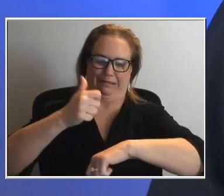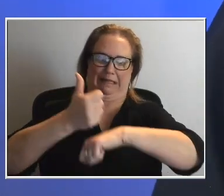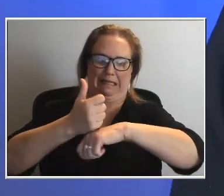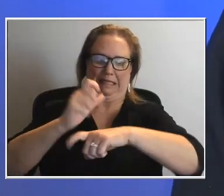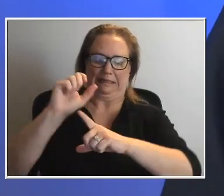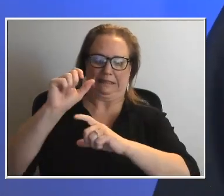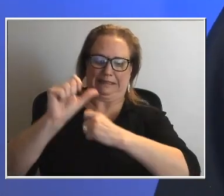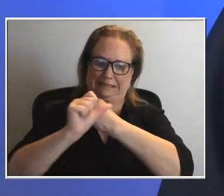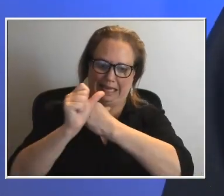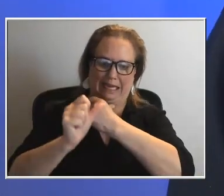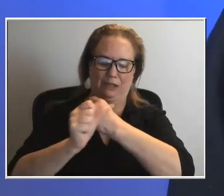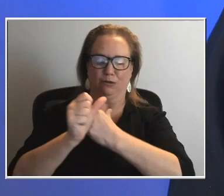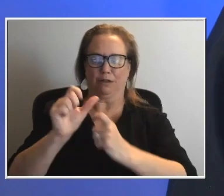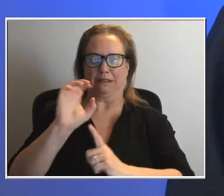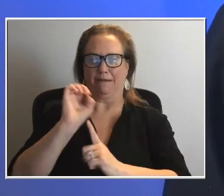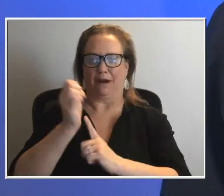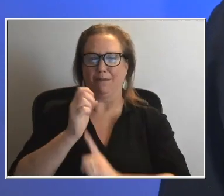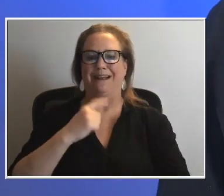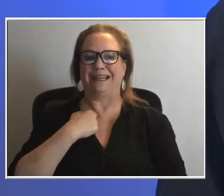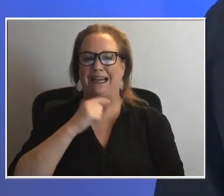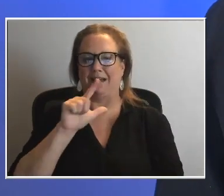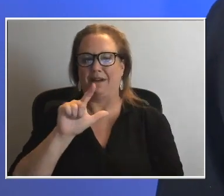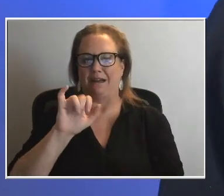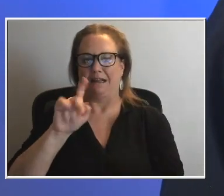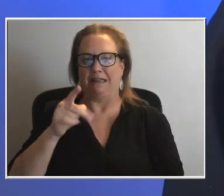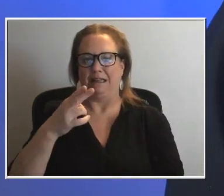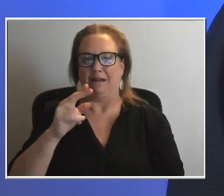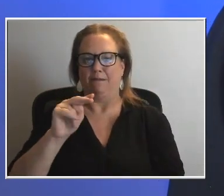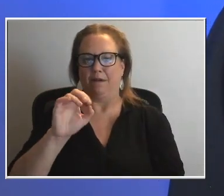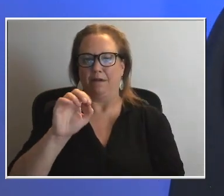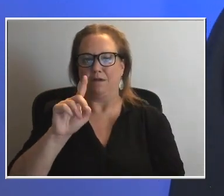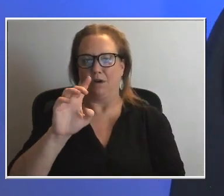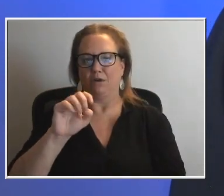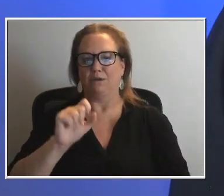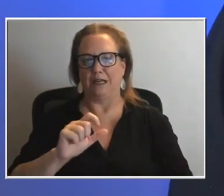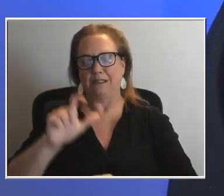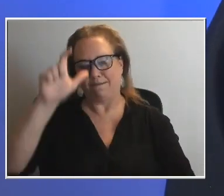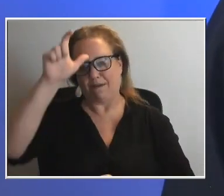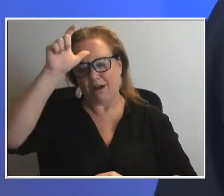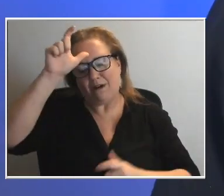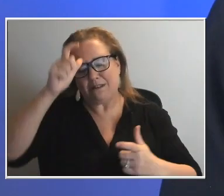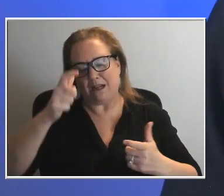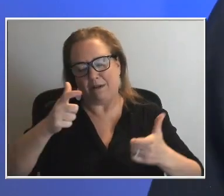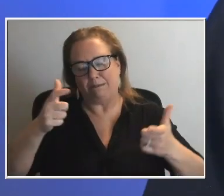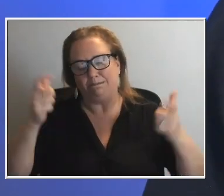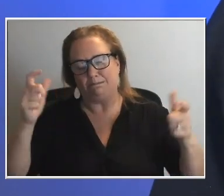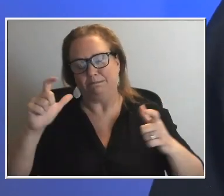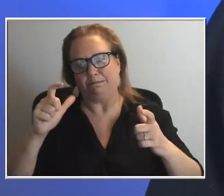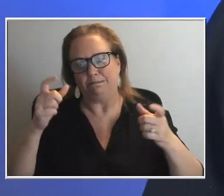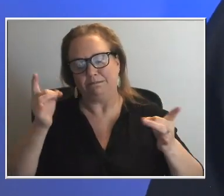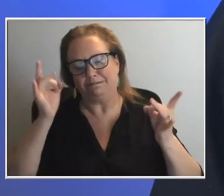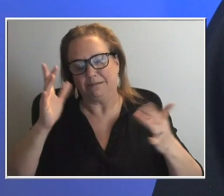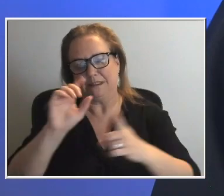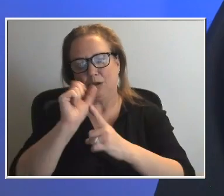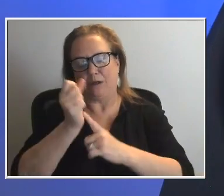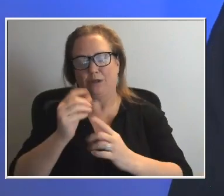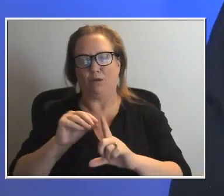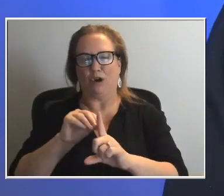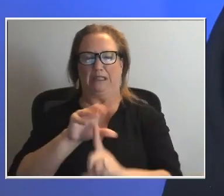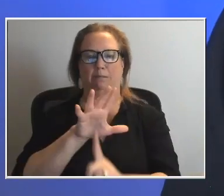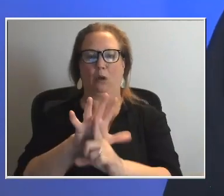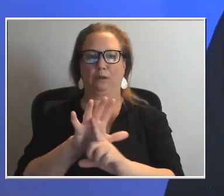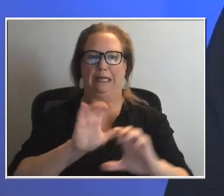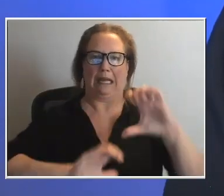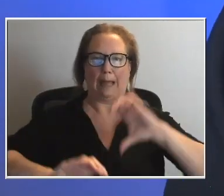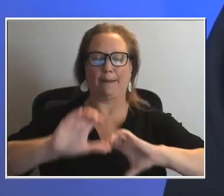not having your lymph nodes as a firefighter, it's kind of a big deal for us, because we're exposed to all these different chemicals, and the